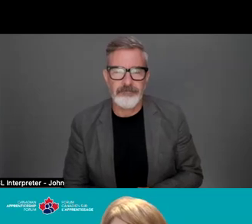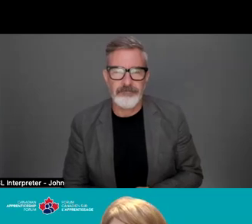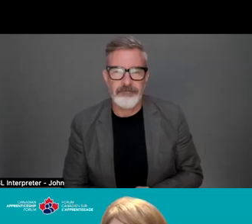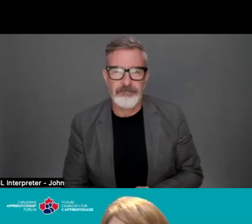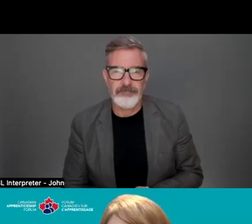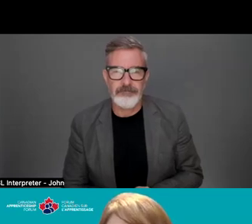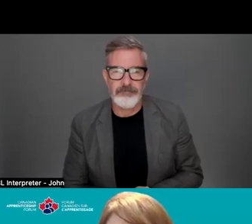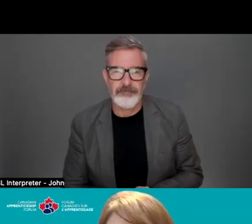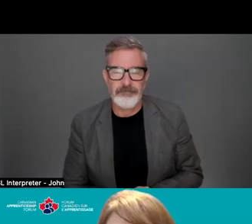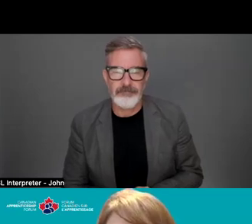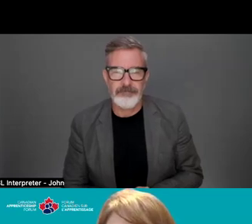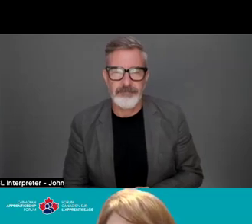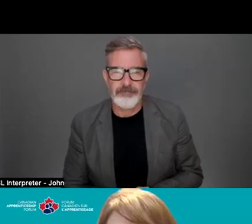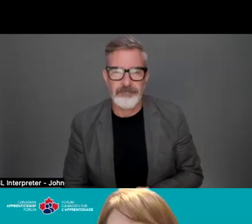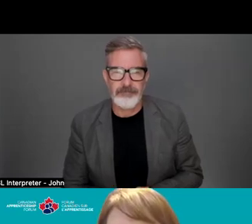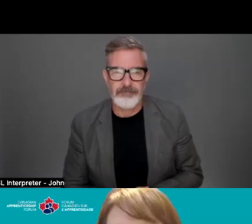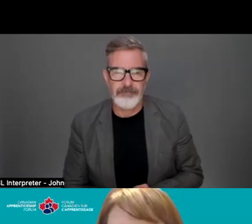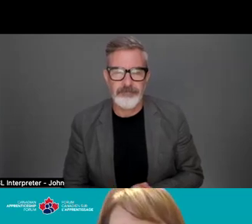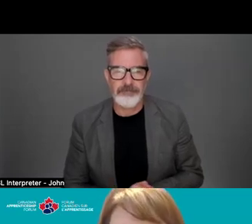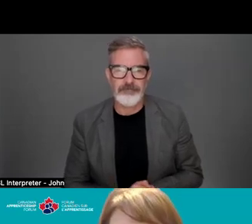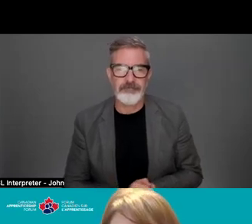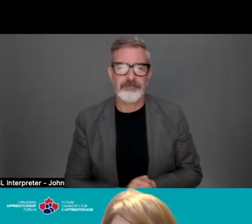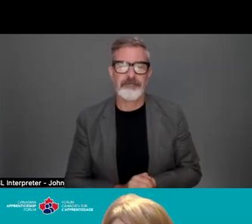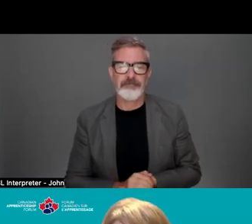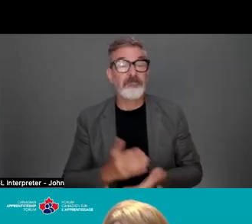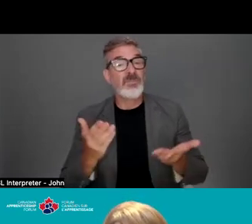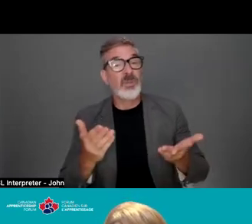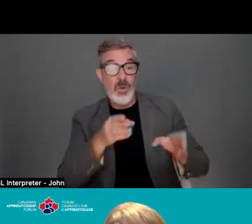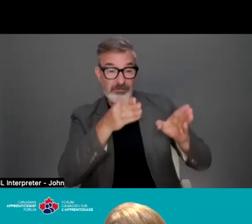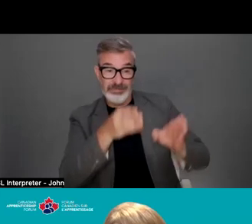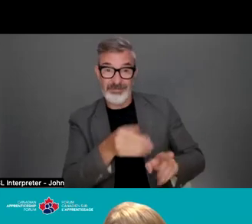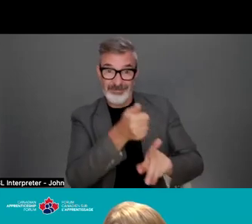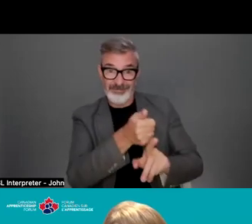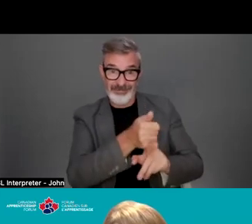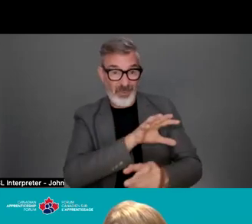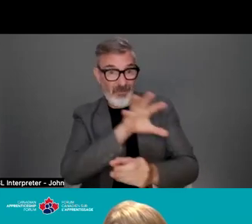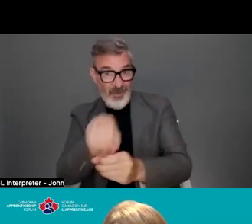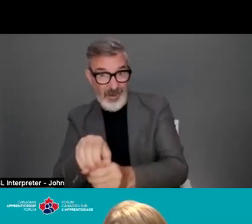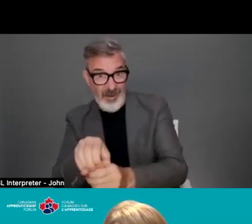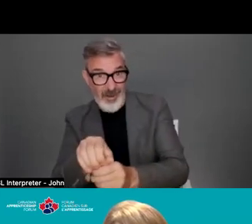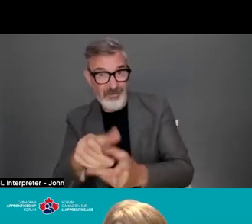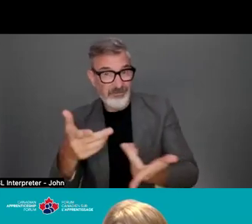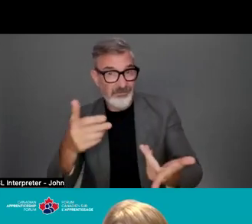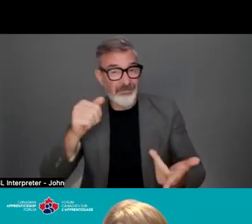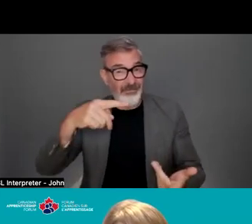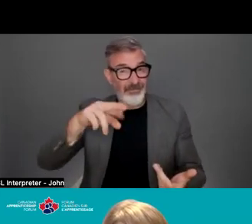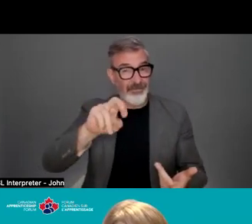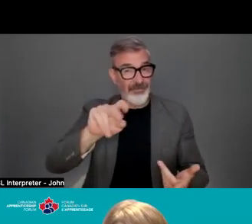So we asked apprentices with disabilities what we could do as an organization to better support them,